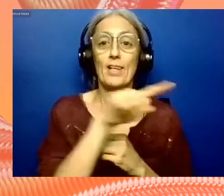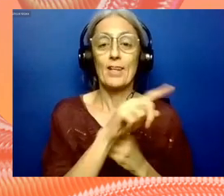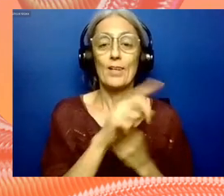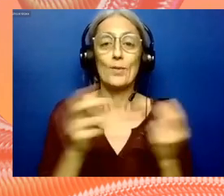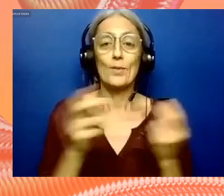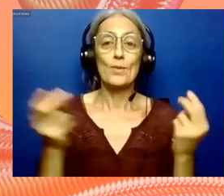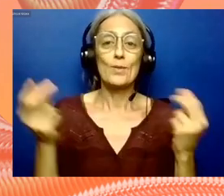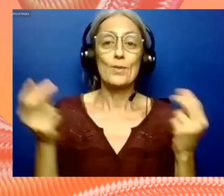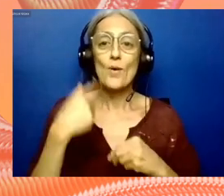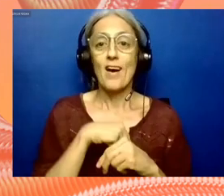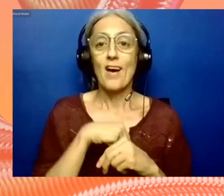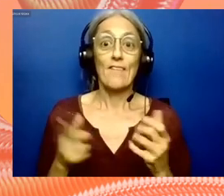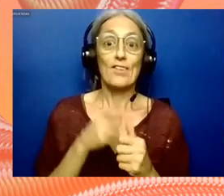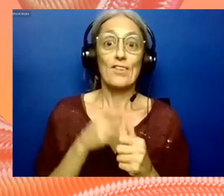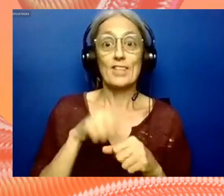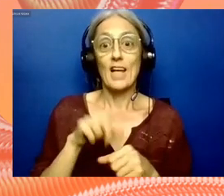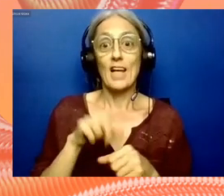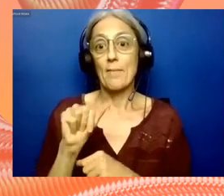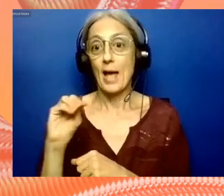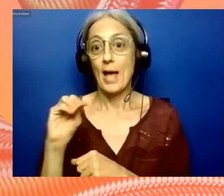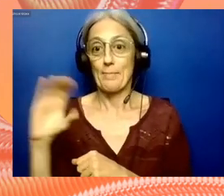25th, whatever it is,